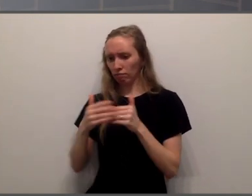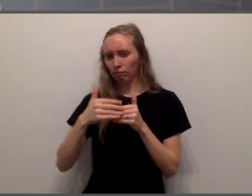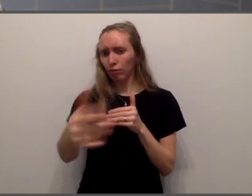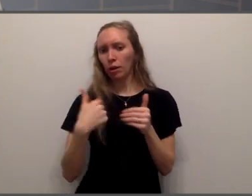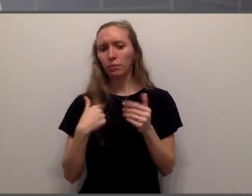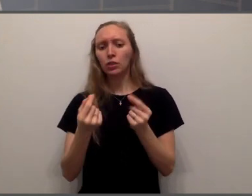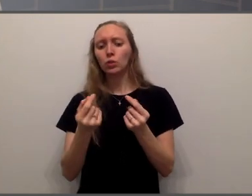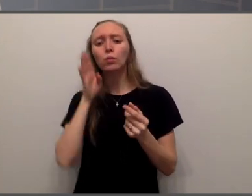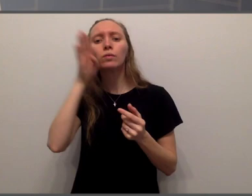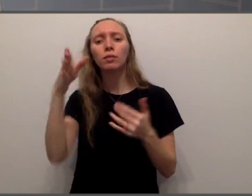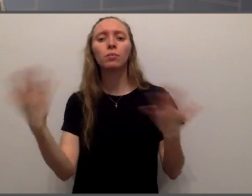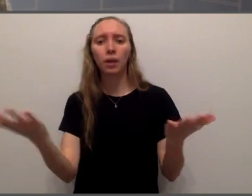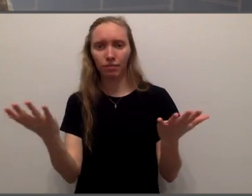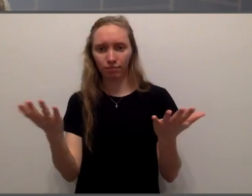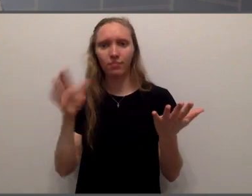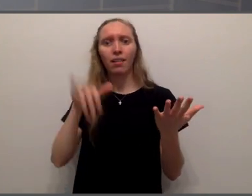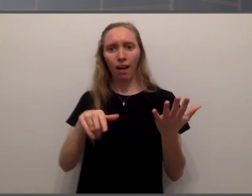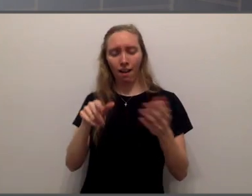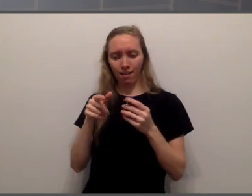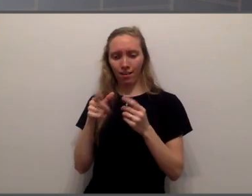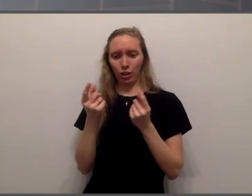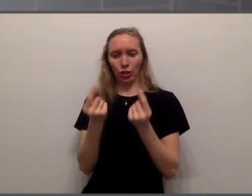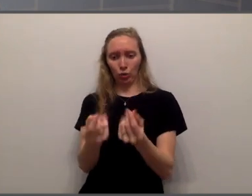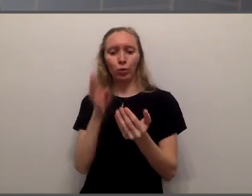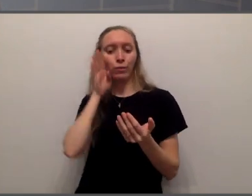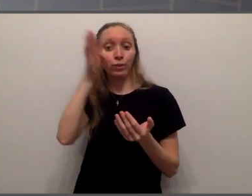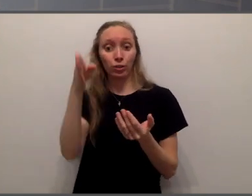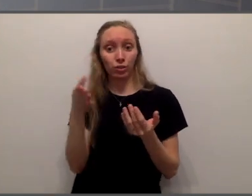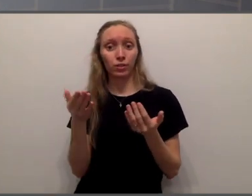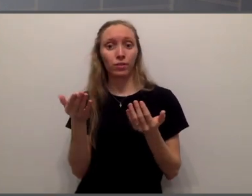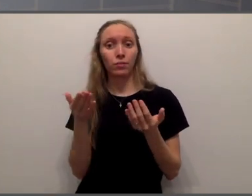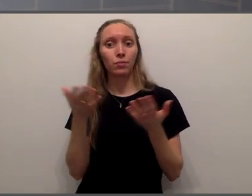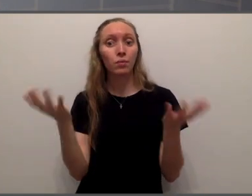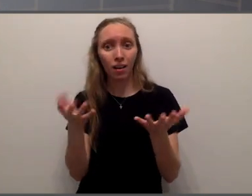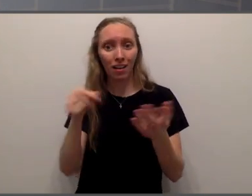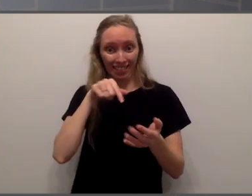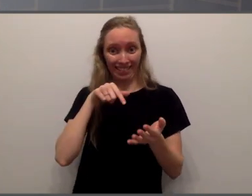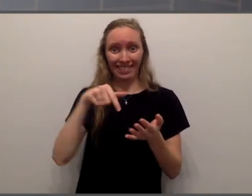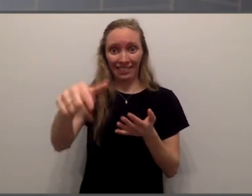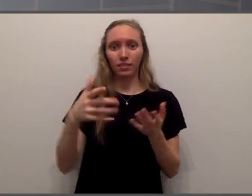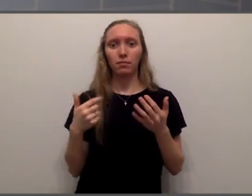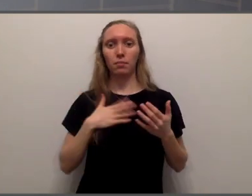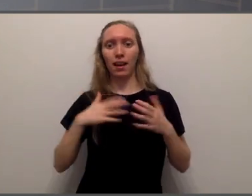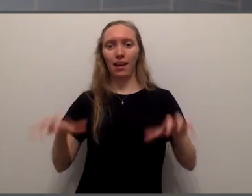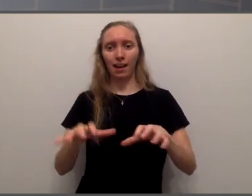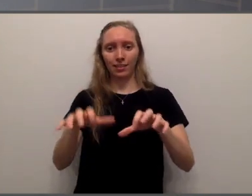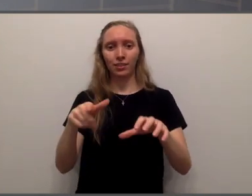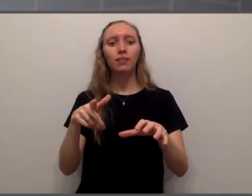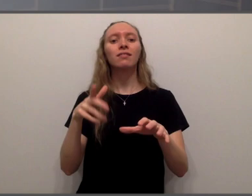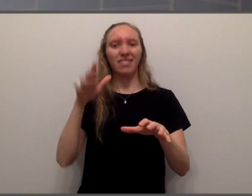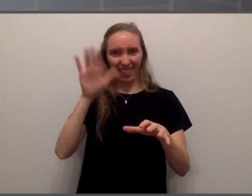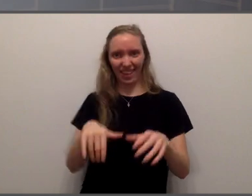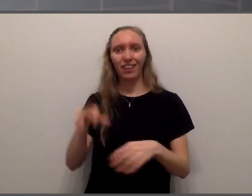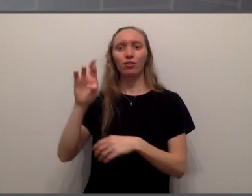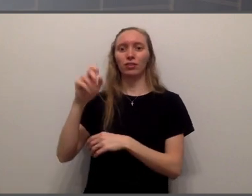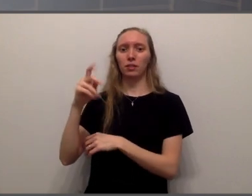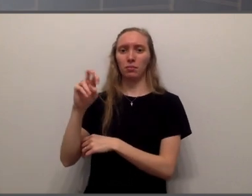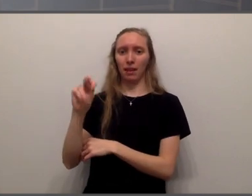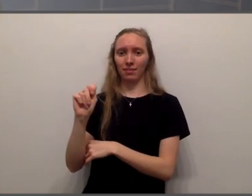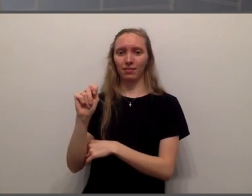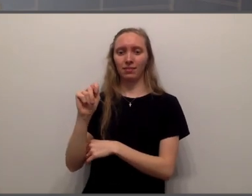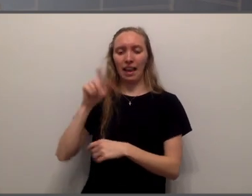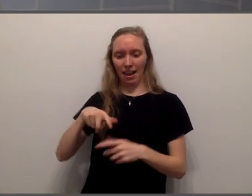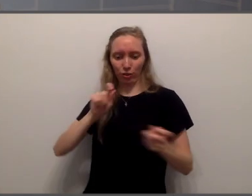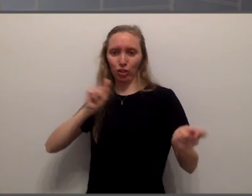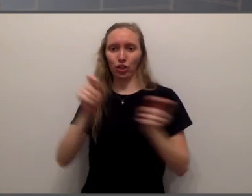heaven on earth, in light of this new way of living that I am bringing into our lives, you're going to have to rethink some things